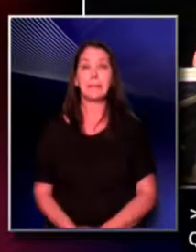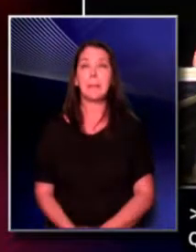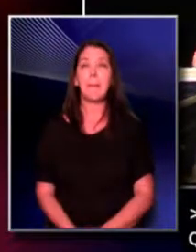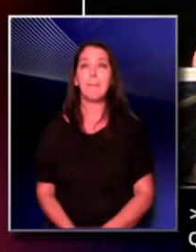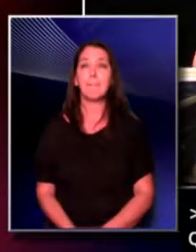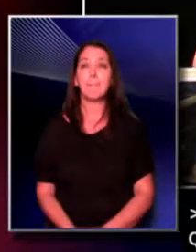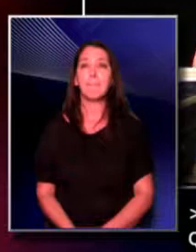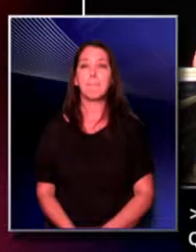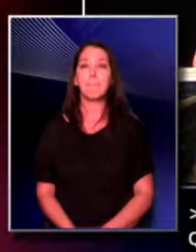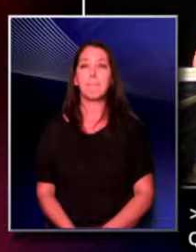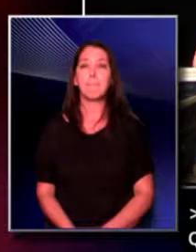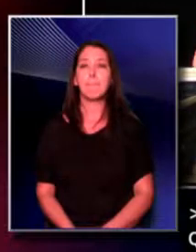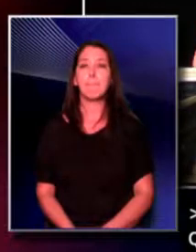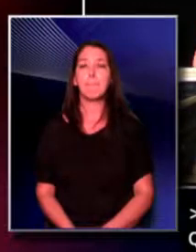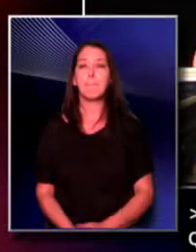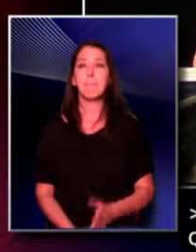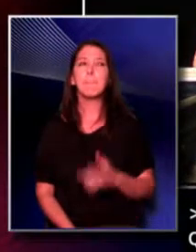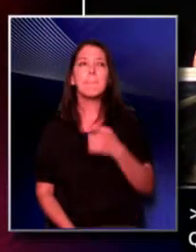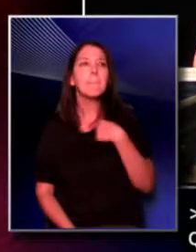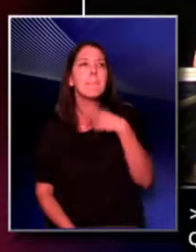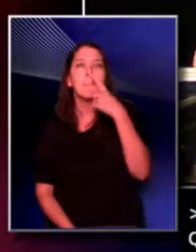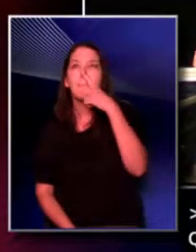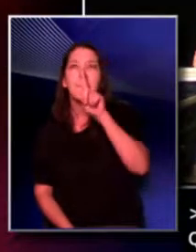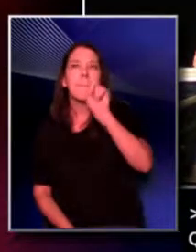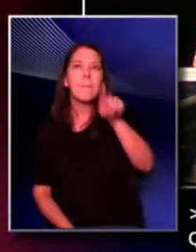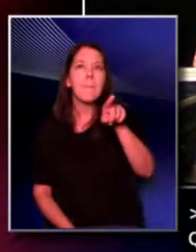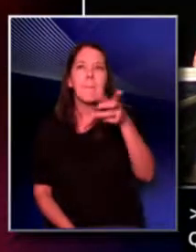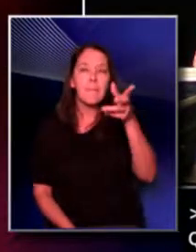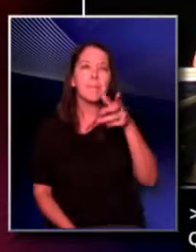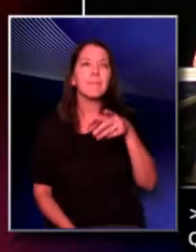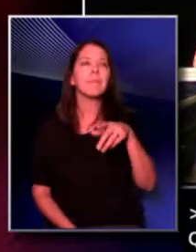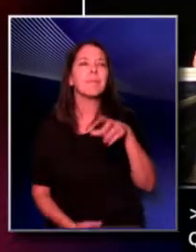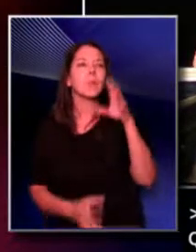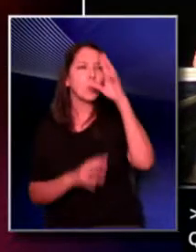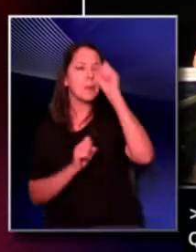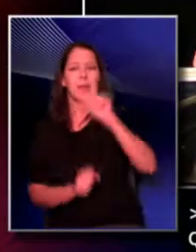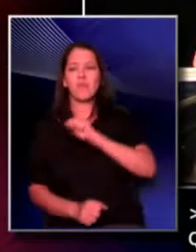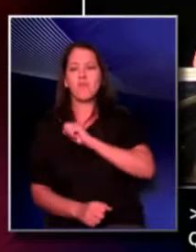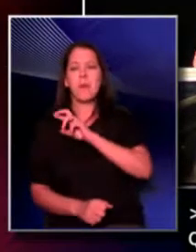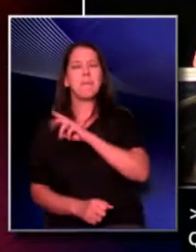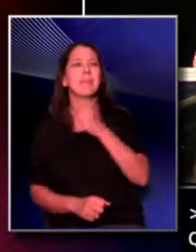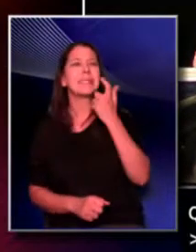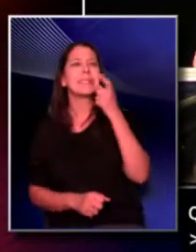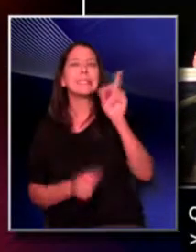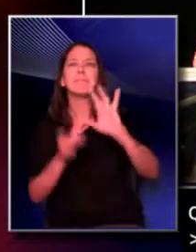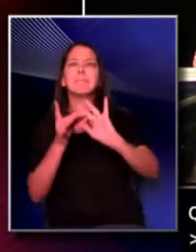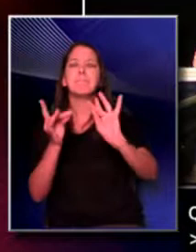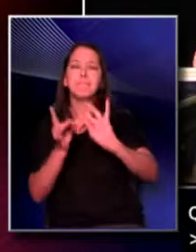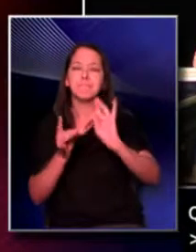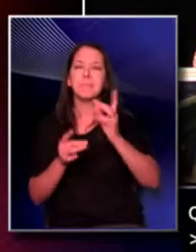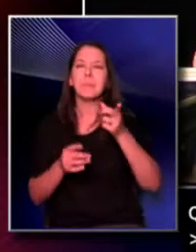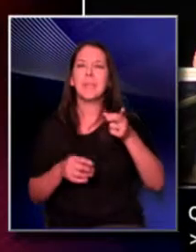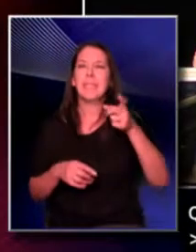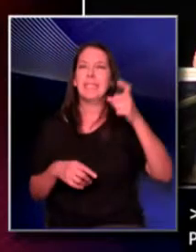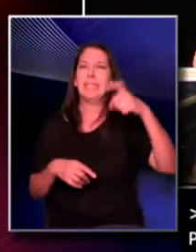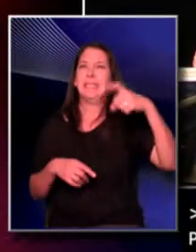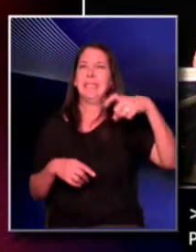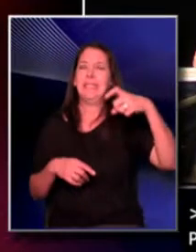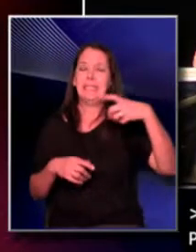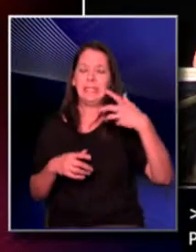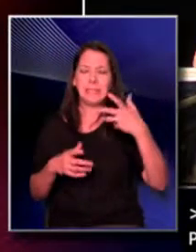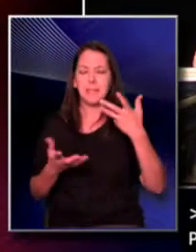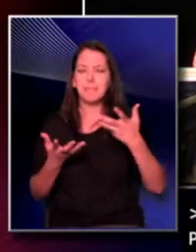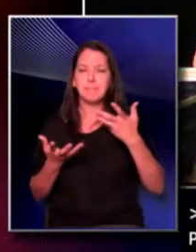you mind if I pipe up real quick and ask a quick question? Superintendent Reichman mentioned the need for